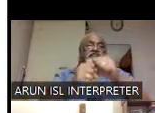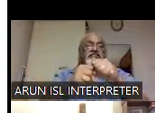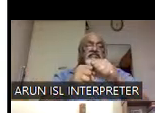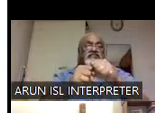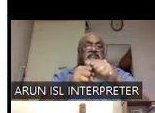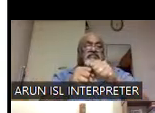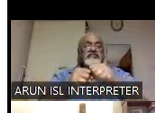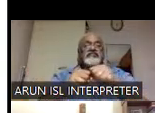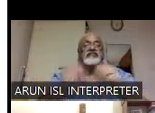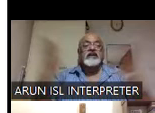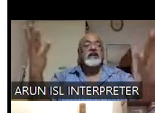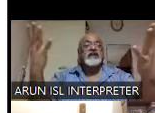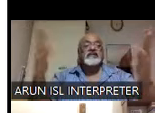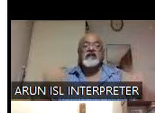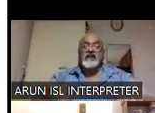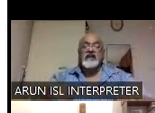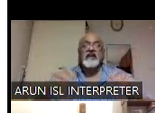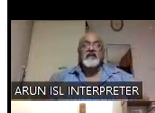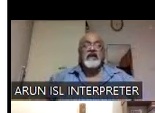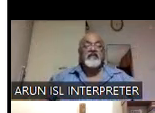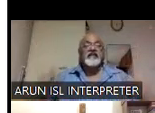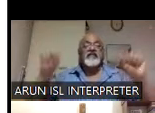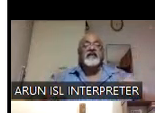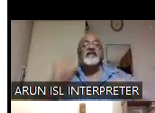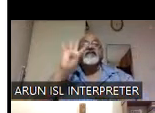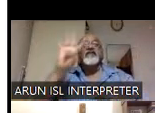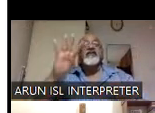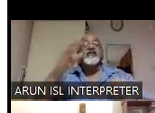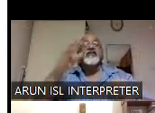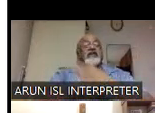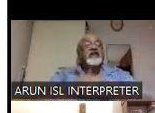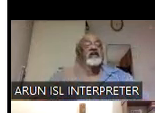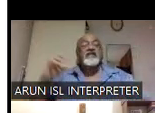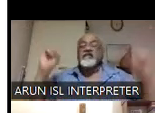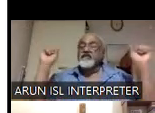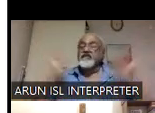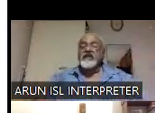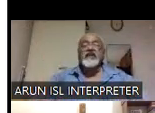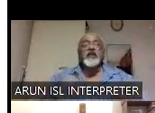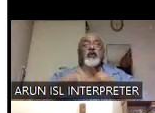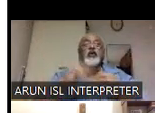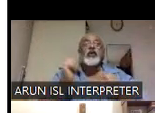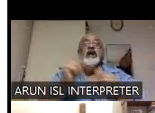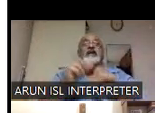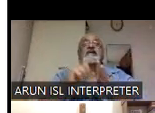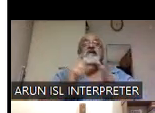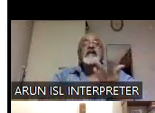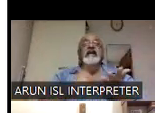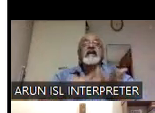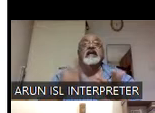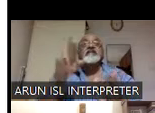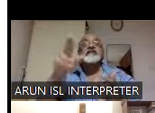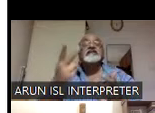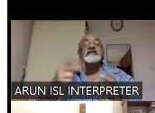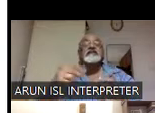became a quadriplegic. So if you look at the word quadriplegic, it means quadri, means four. So my